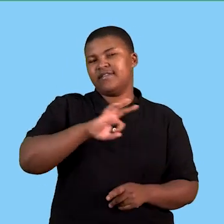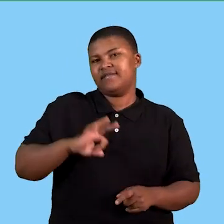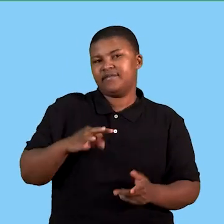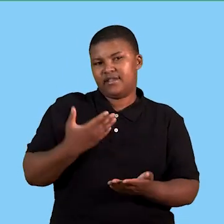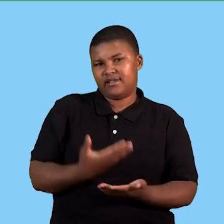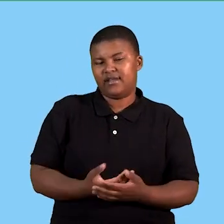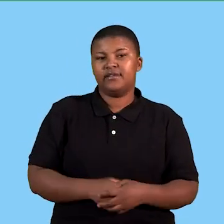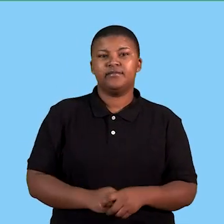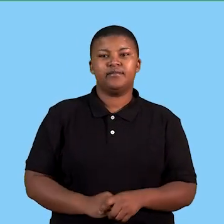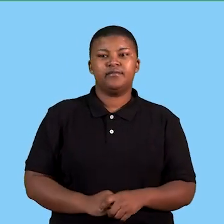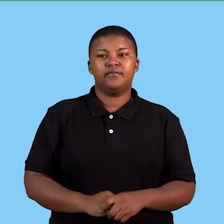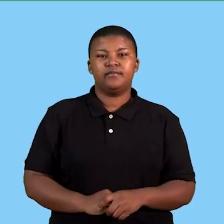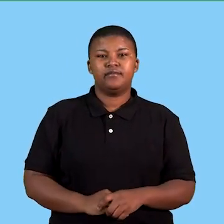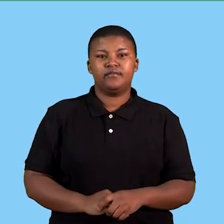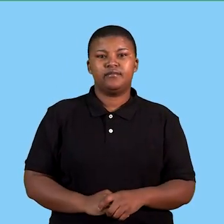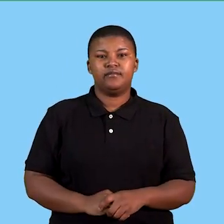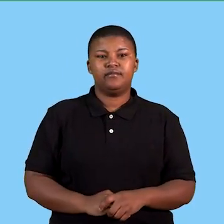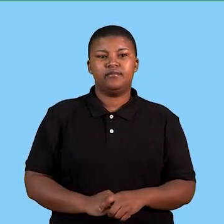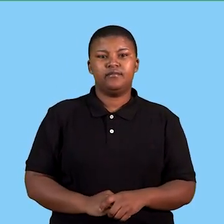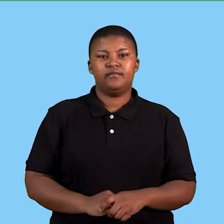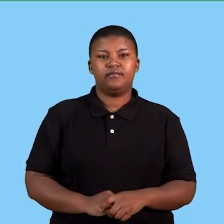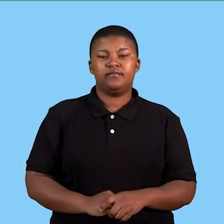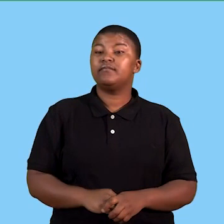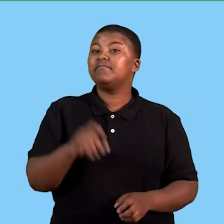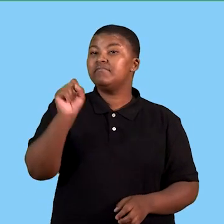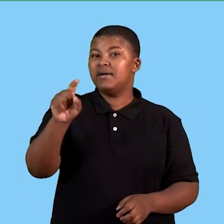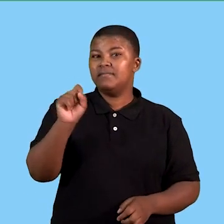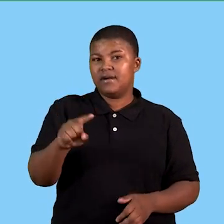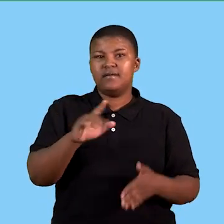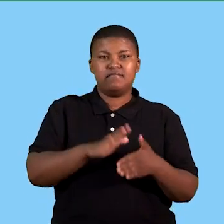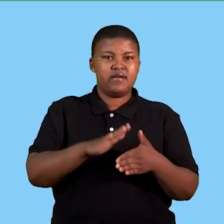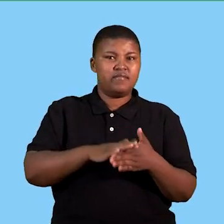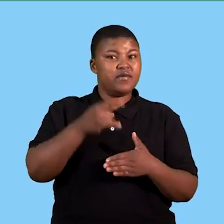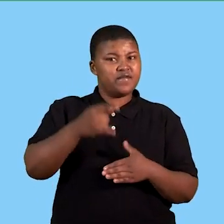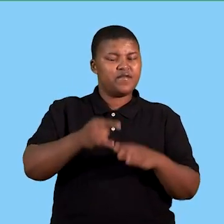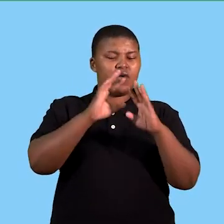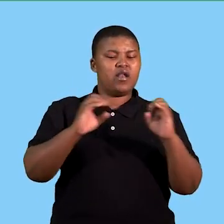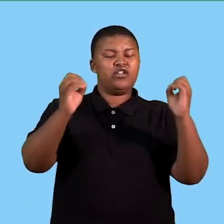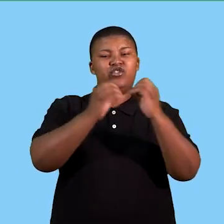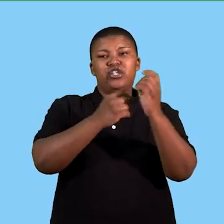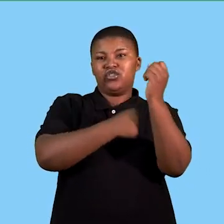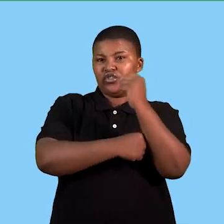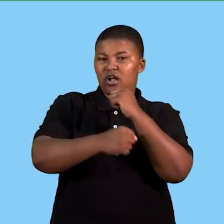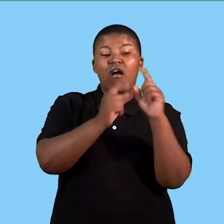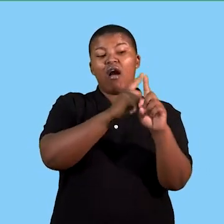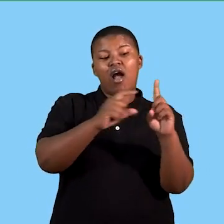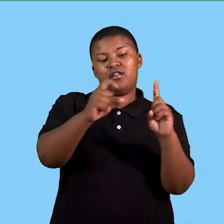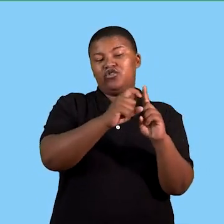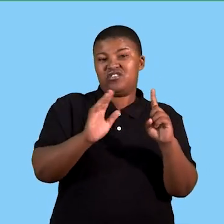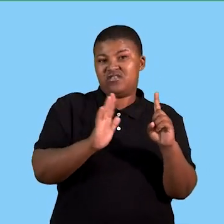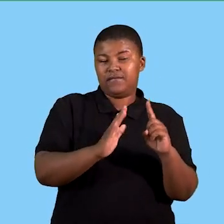our employees and our clients. And that is the purpose of an